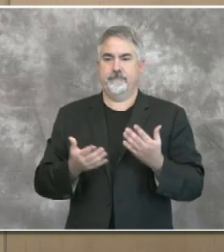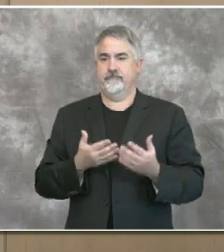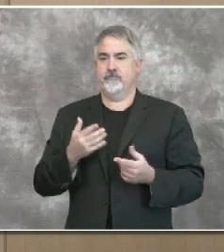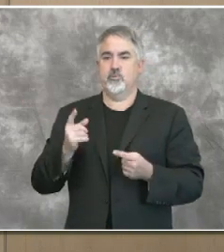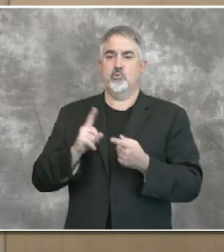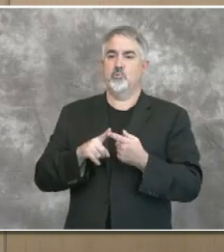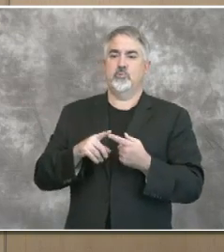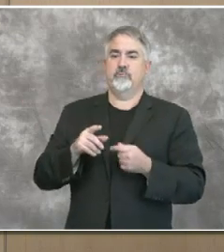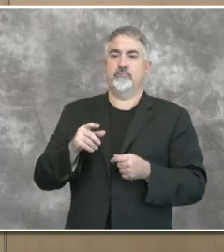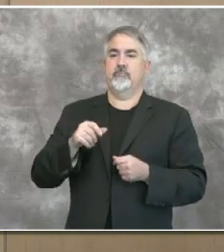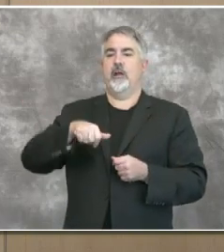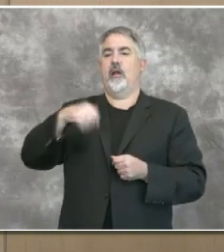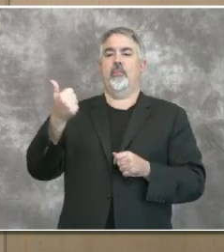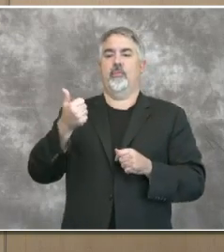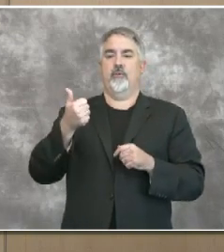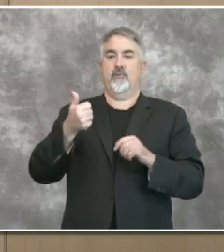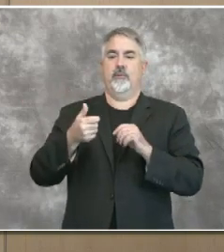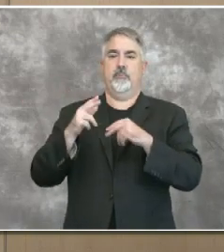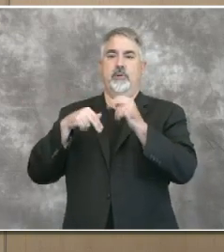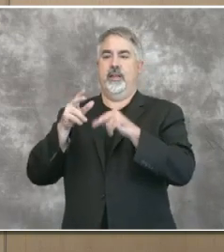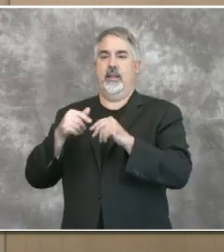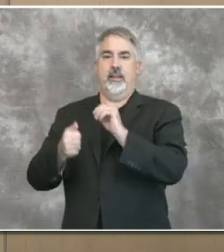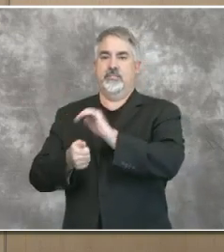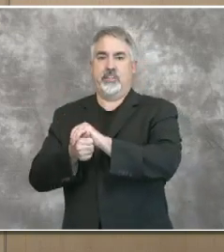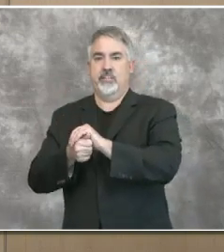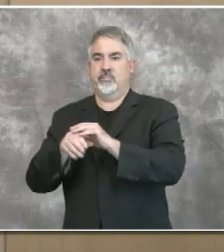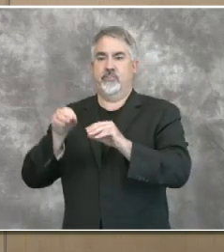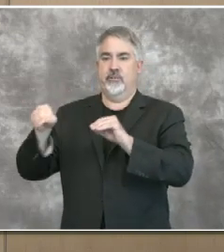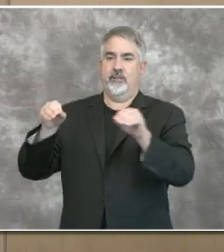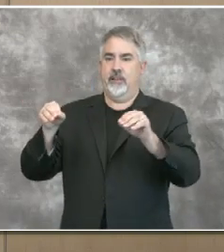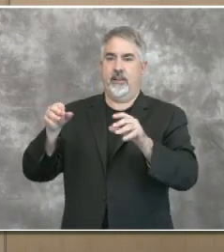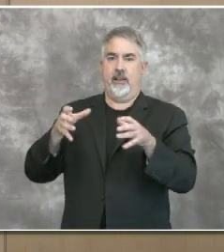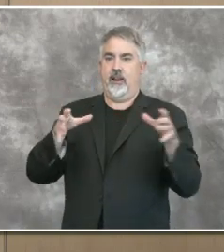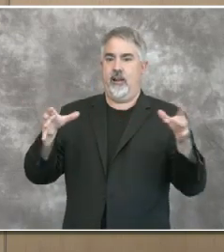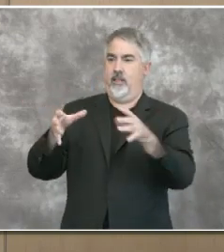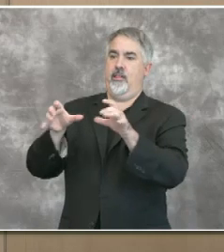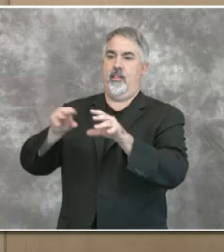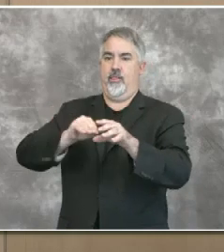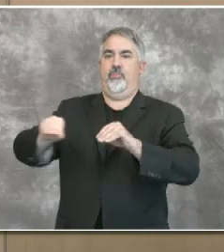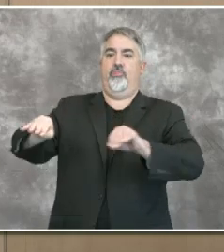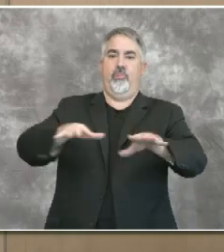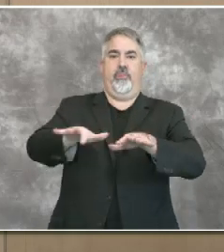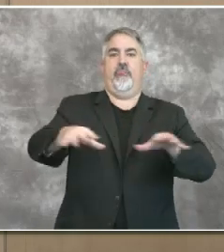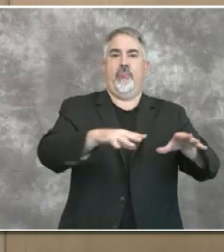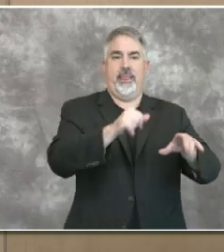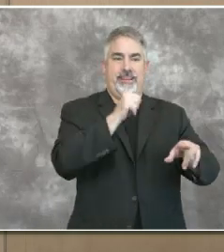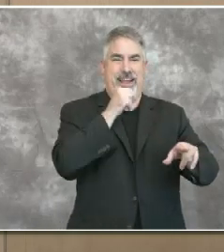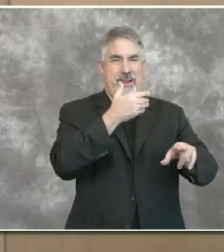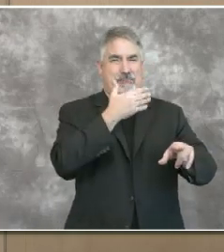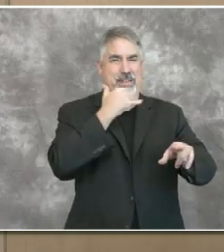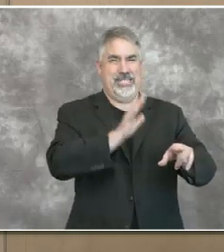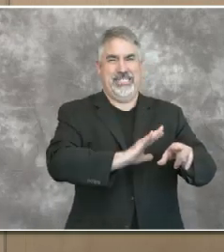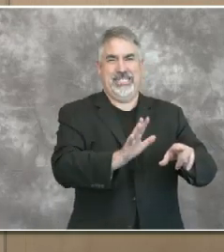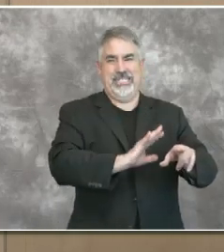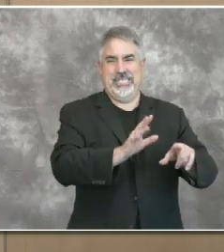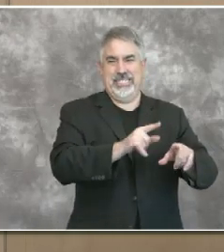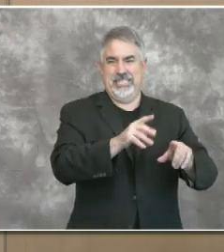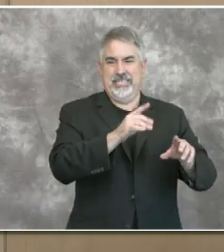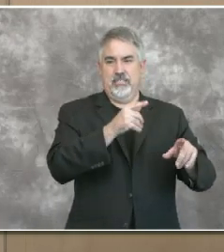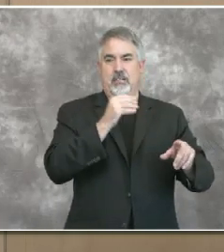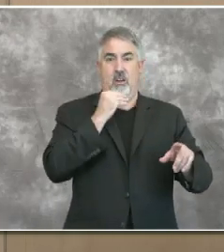congregate setting might not be the best thing. That's why our focus is if individuals need to be transferred